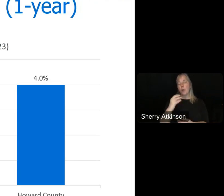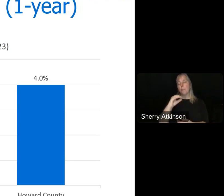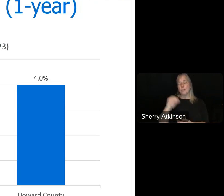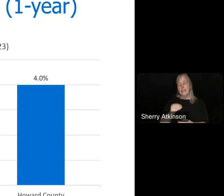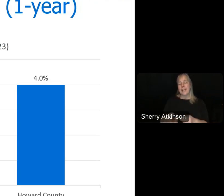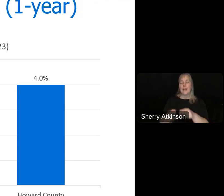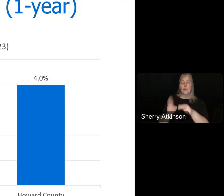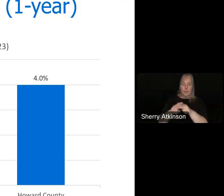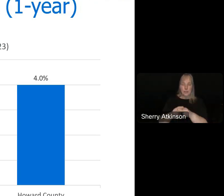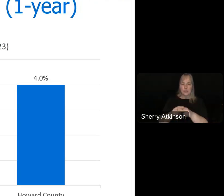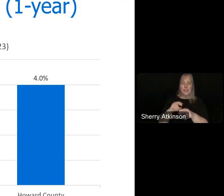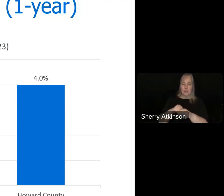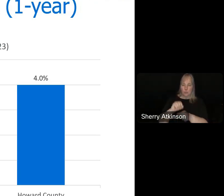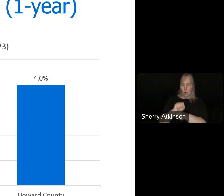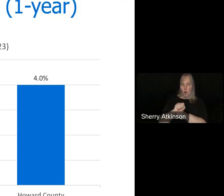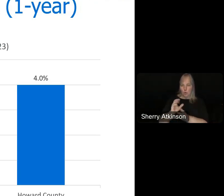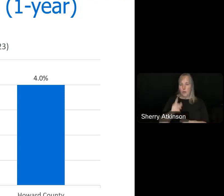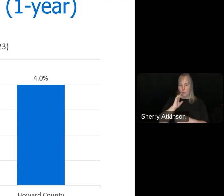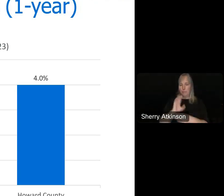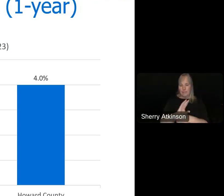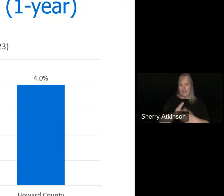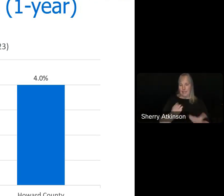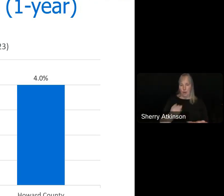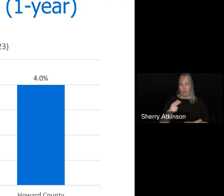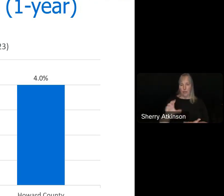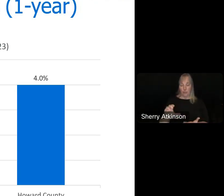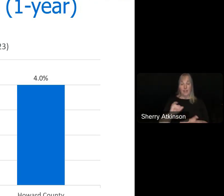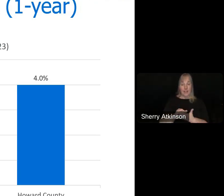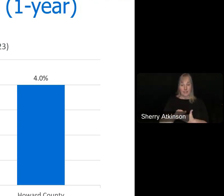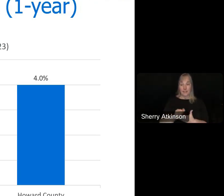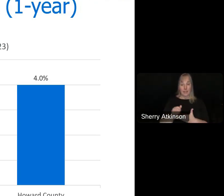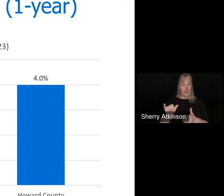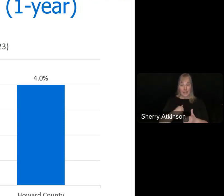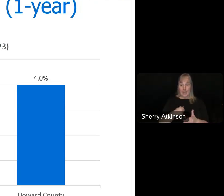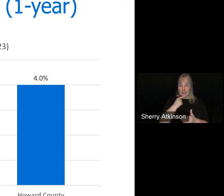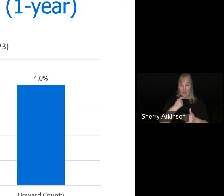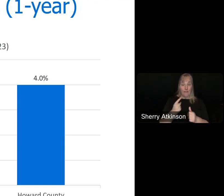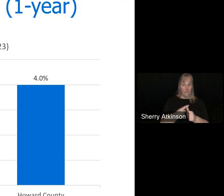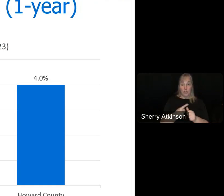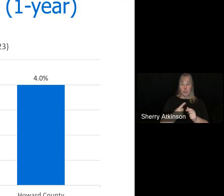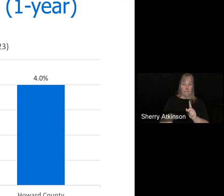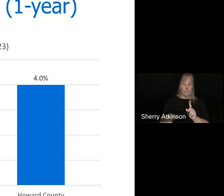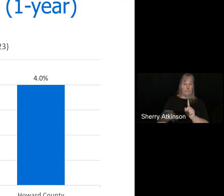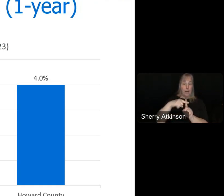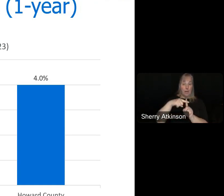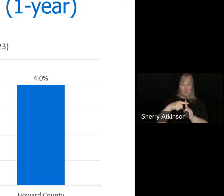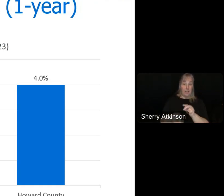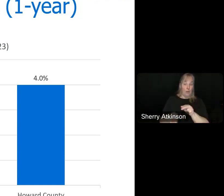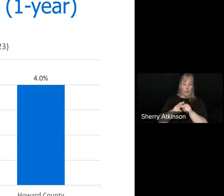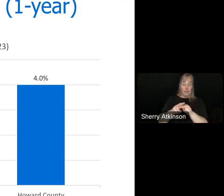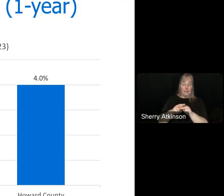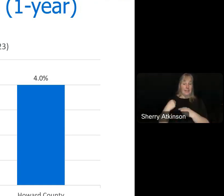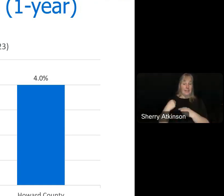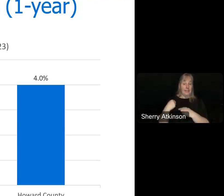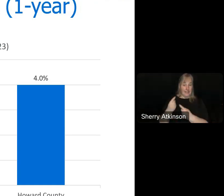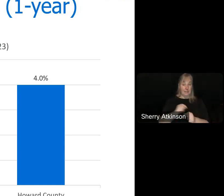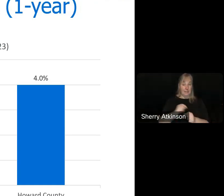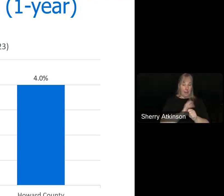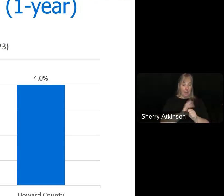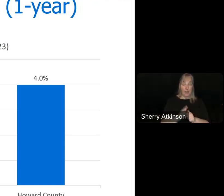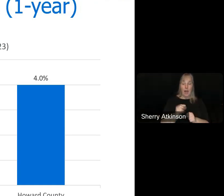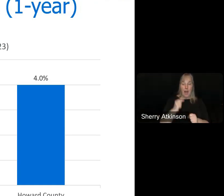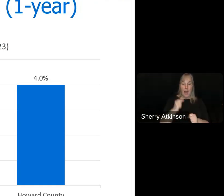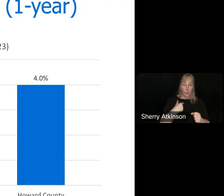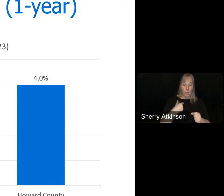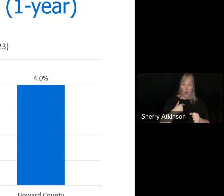businesses in Howard County, that's, like I said, the first positive increase since the pandemic. So I think we're moving in the right direction. But like you